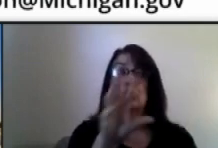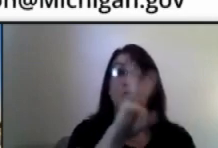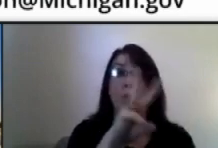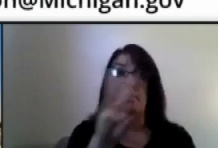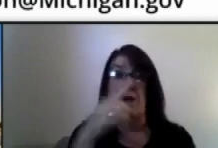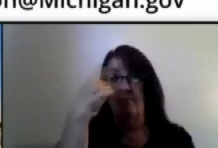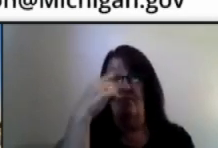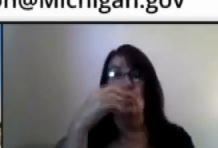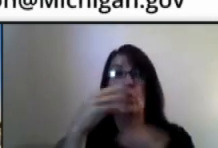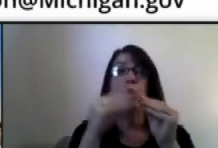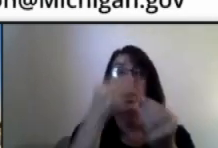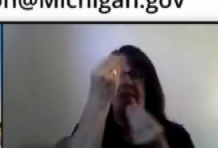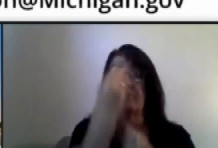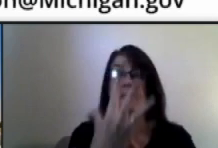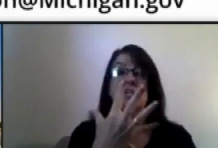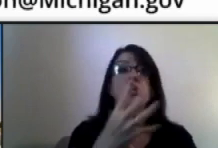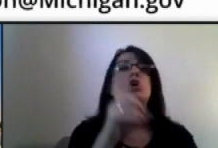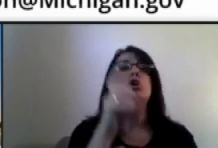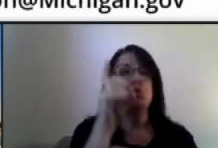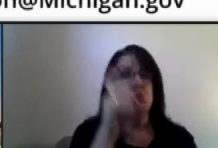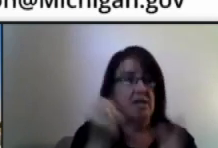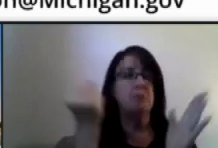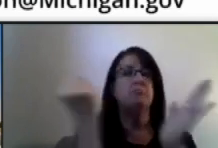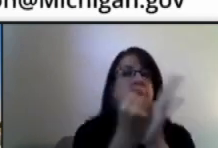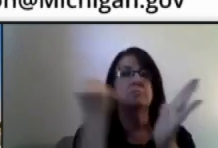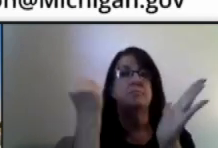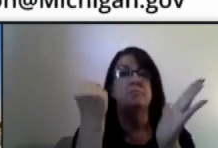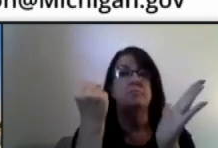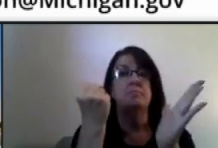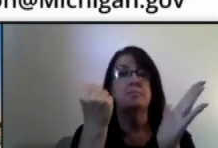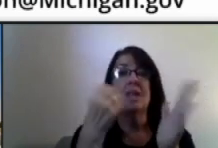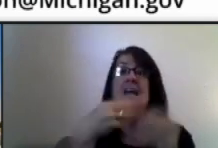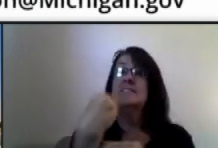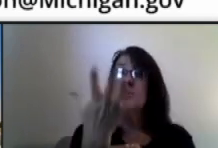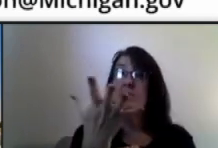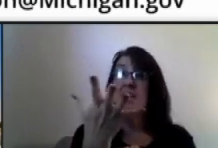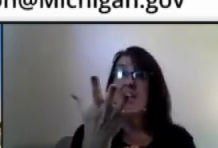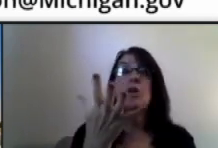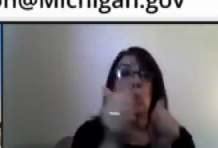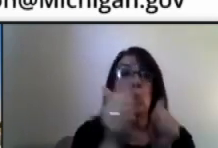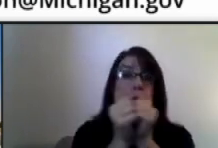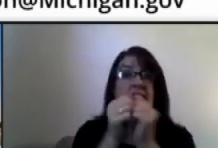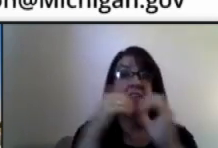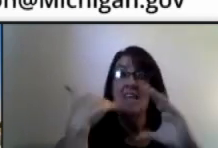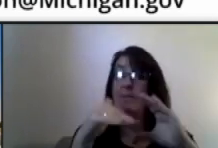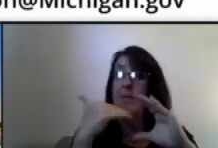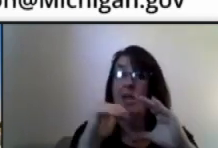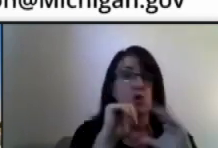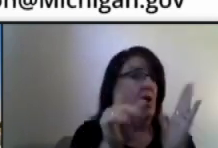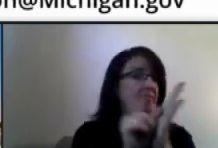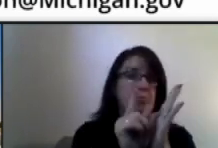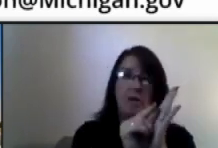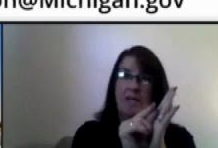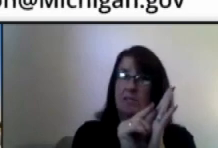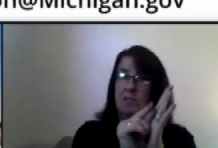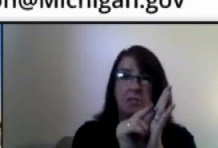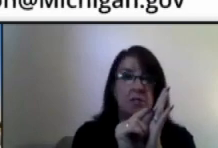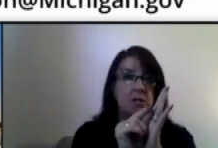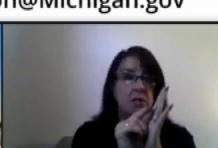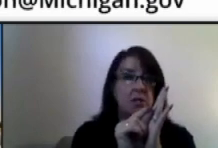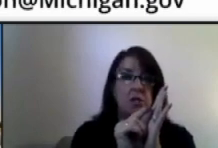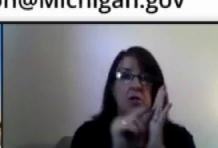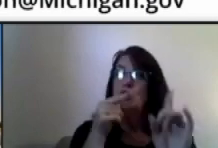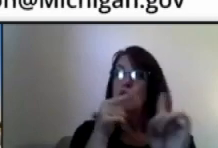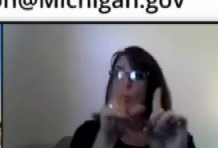information about that, but you do need to have it notarized. And then you can submit it to us via email, so you never have to print the application in order to